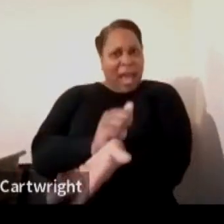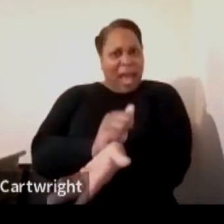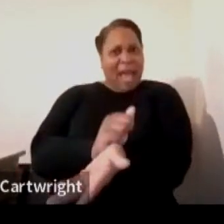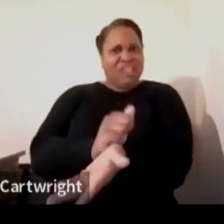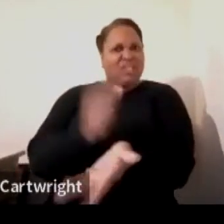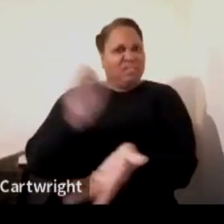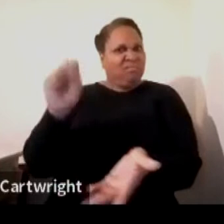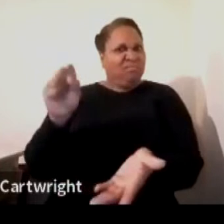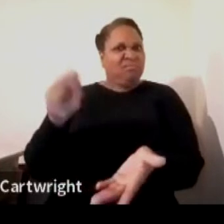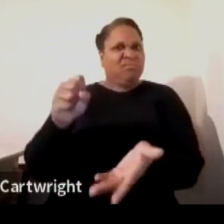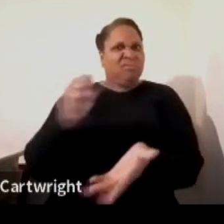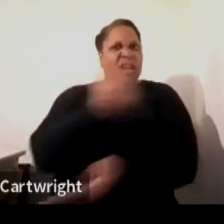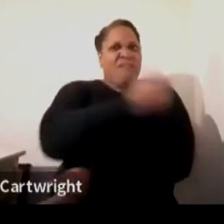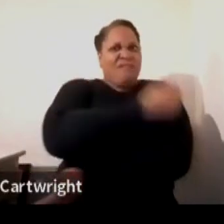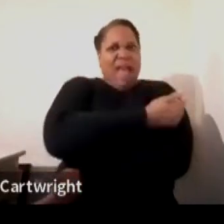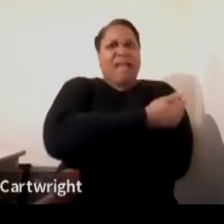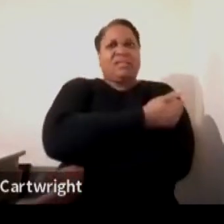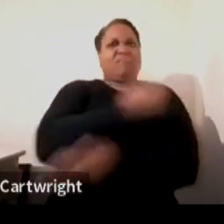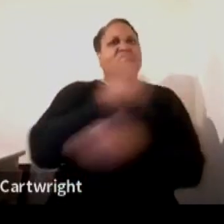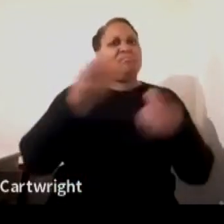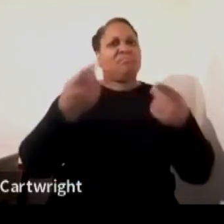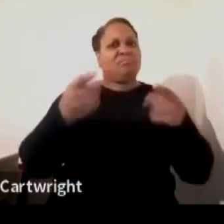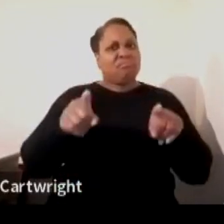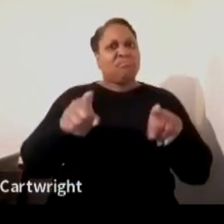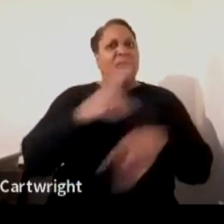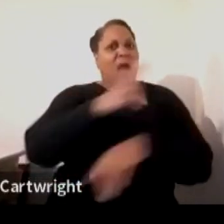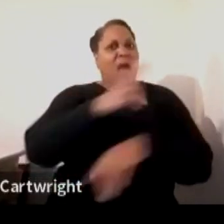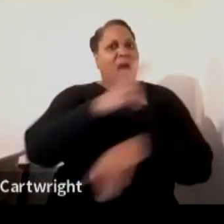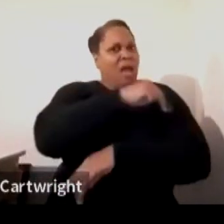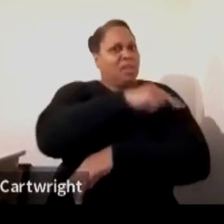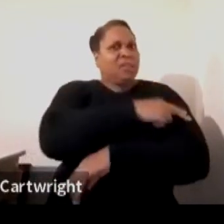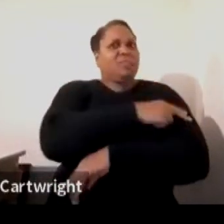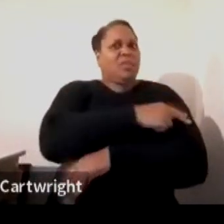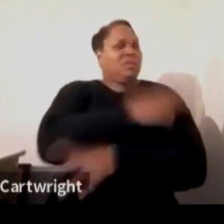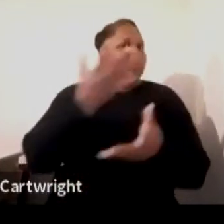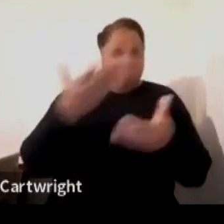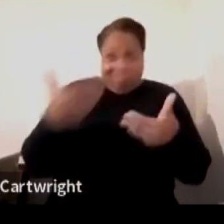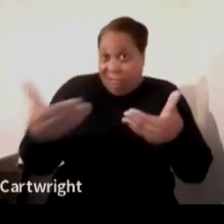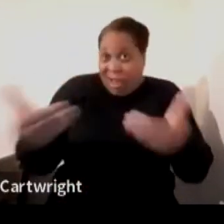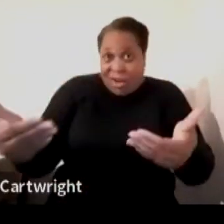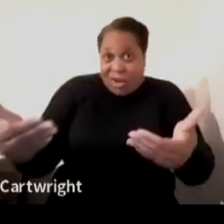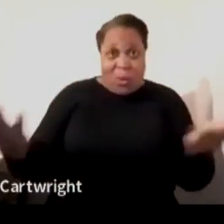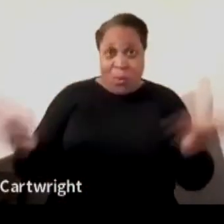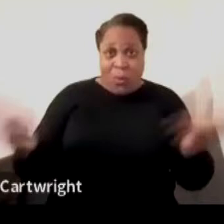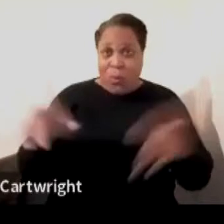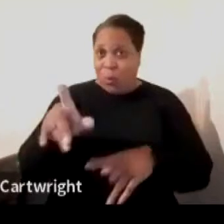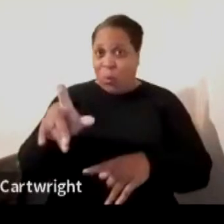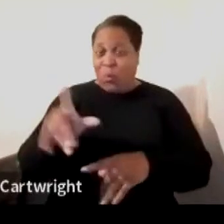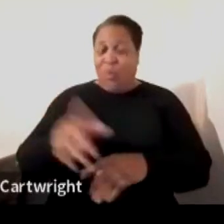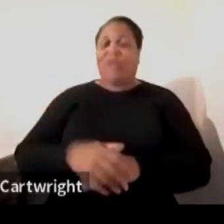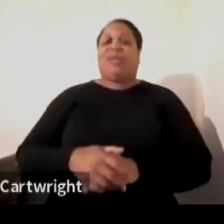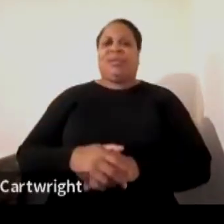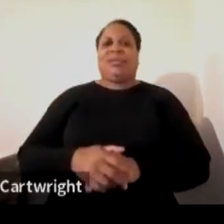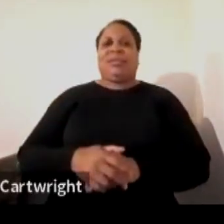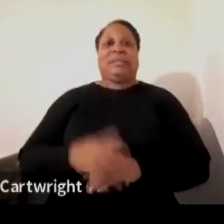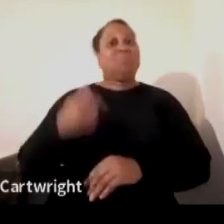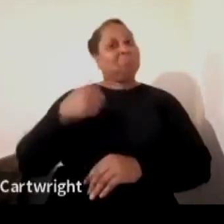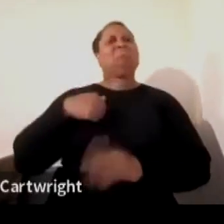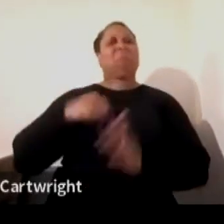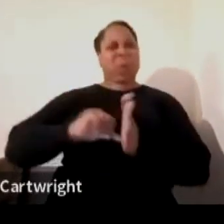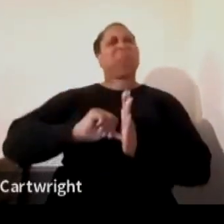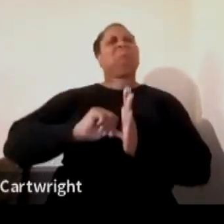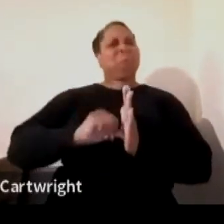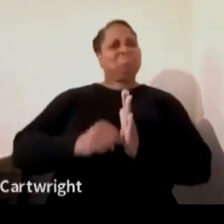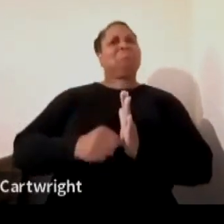vaccinations were taking place at the hospital. How did those go? Well, I must say I was really impressed. It was very